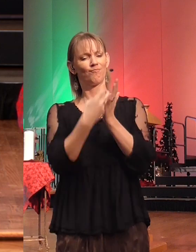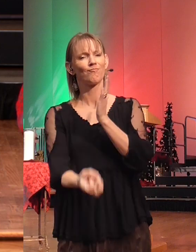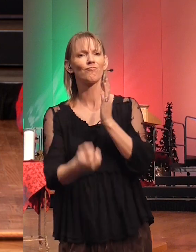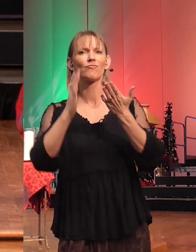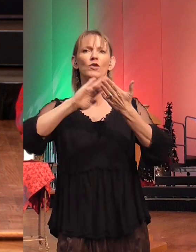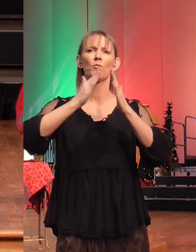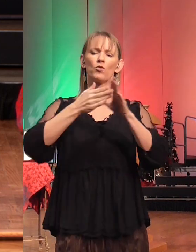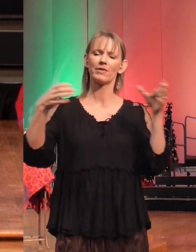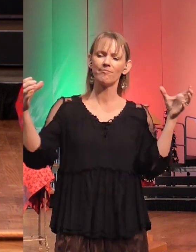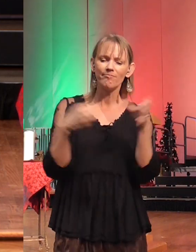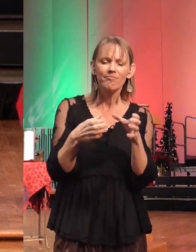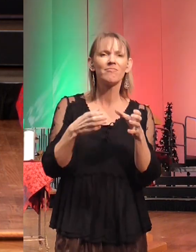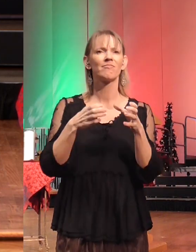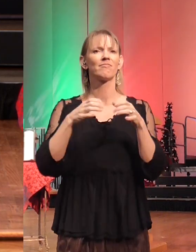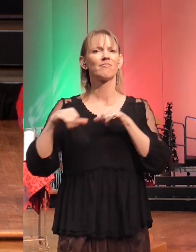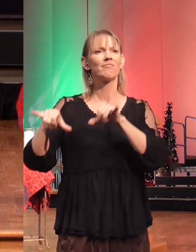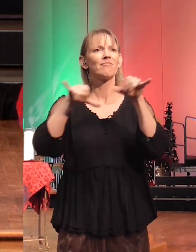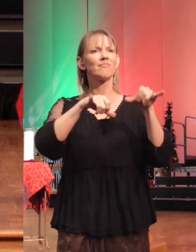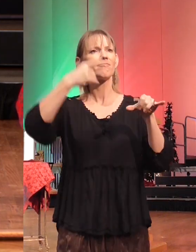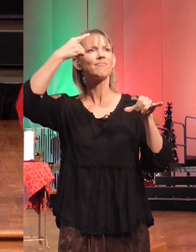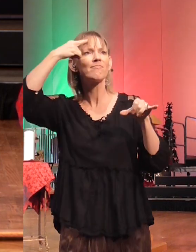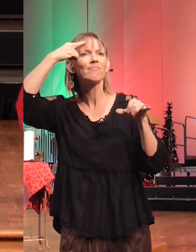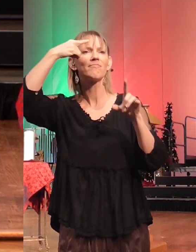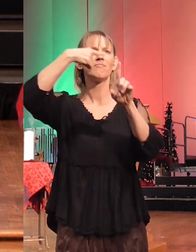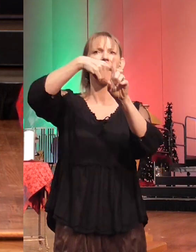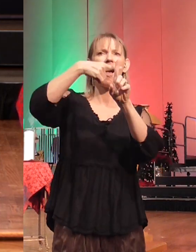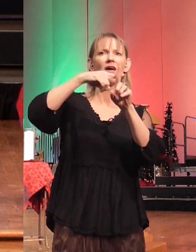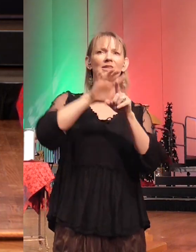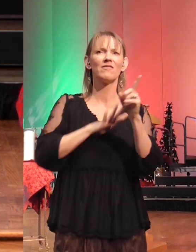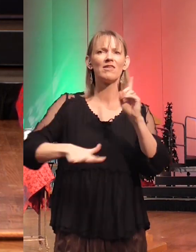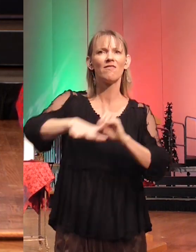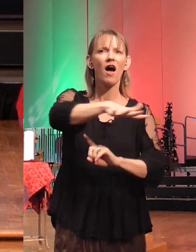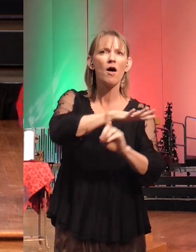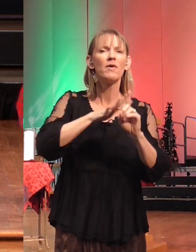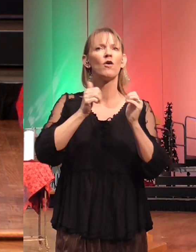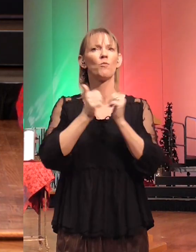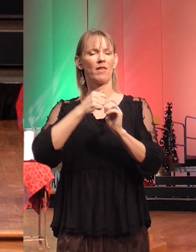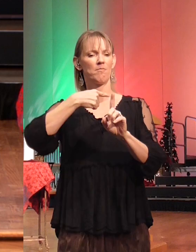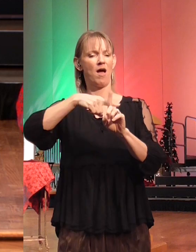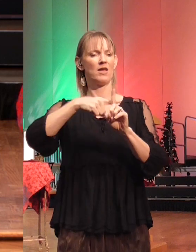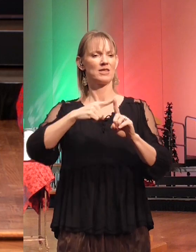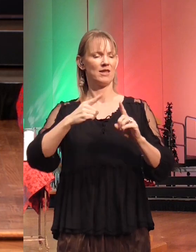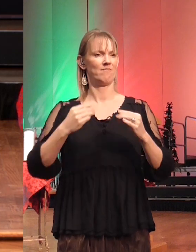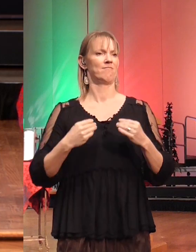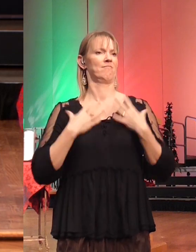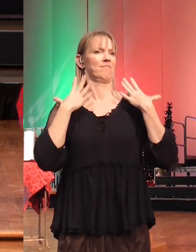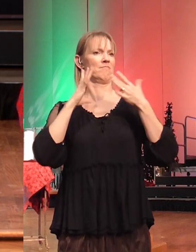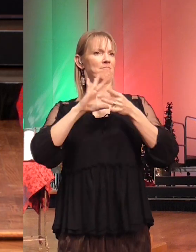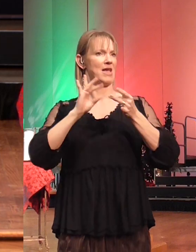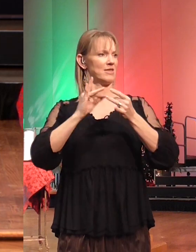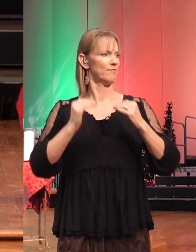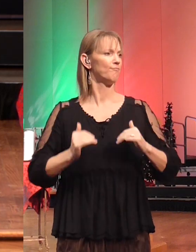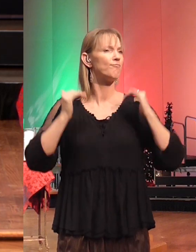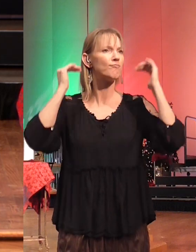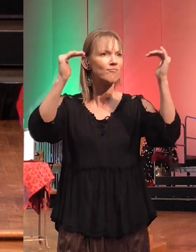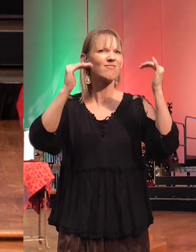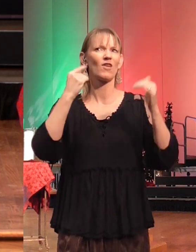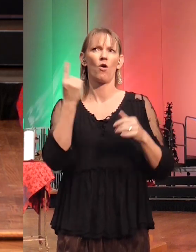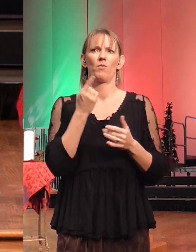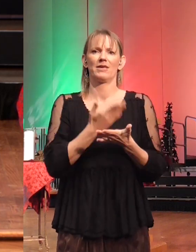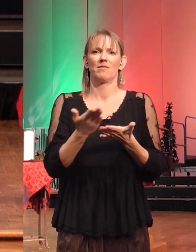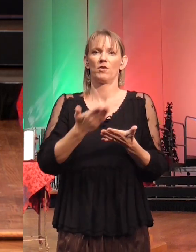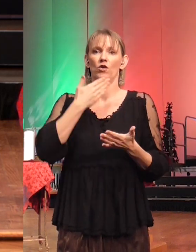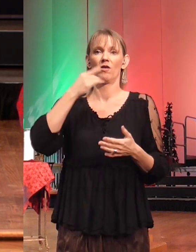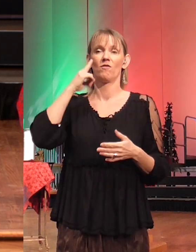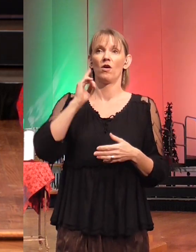be with other like-minded beings and be in a positive environment with a positive, uplifting message is always something good that we can do